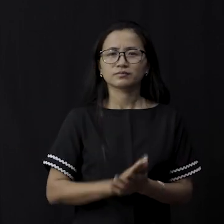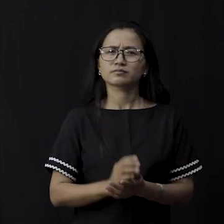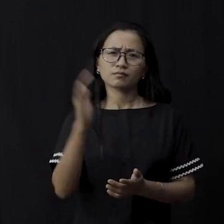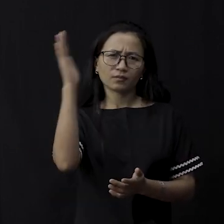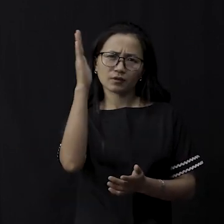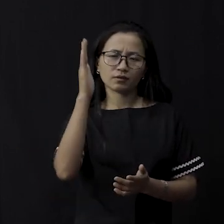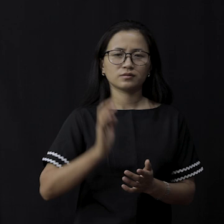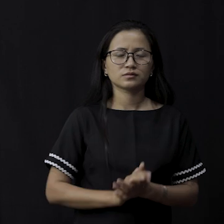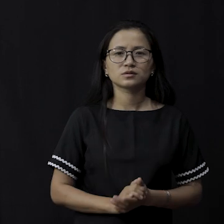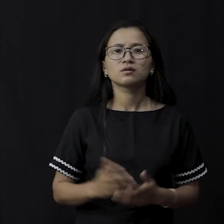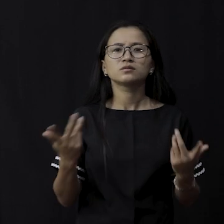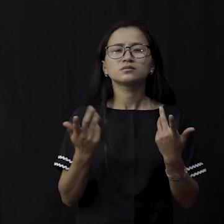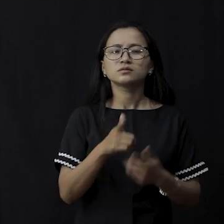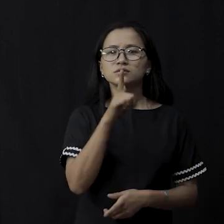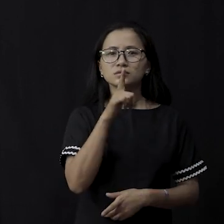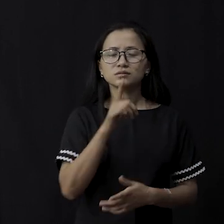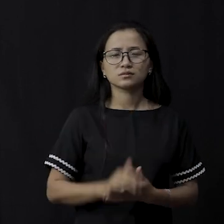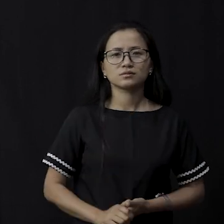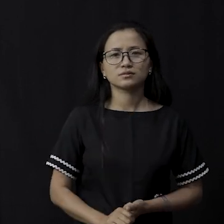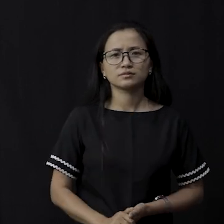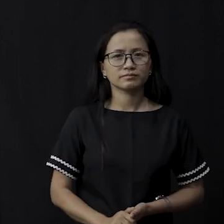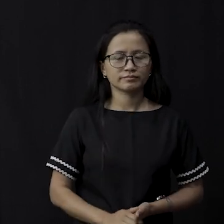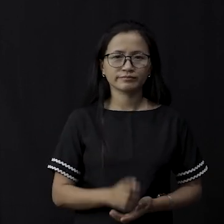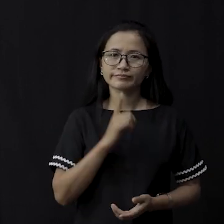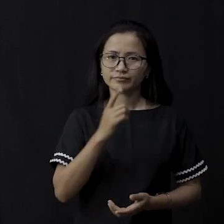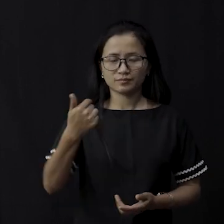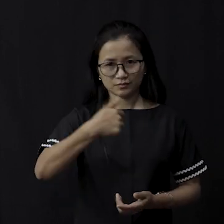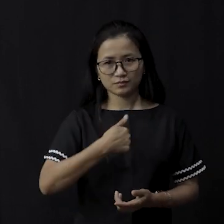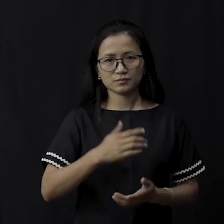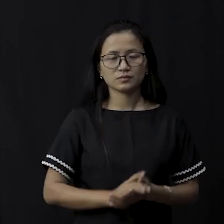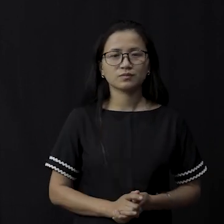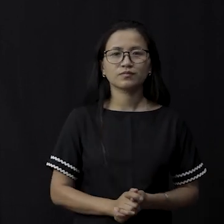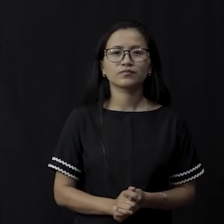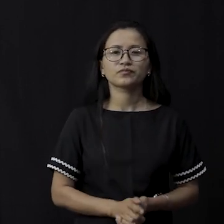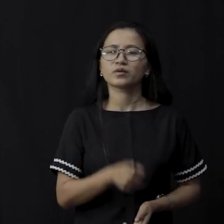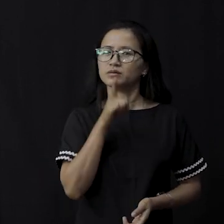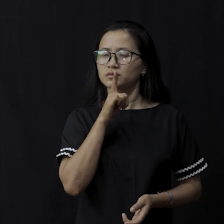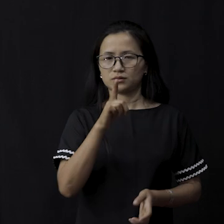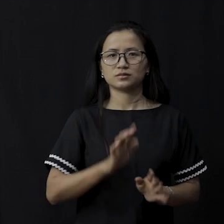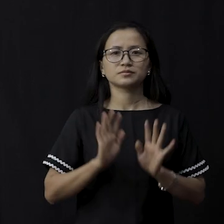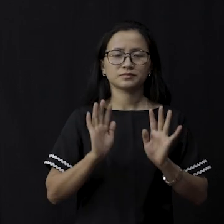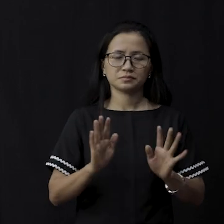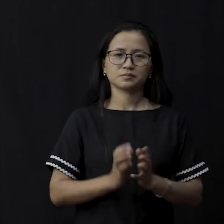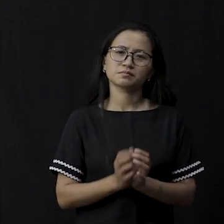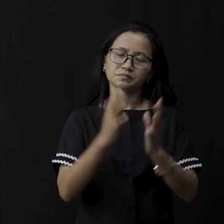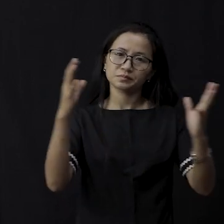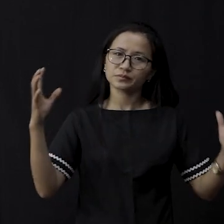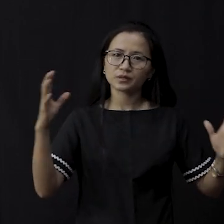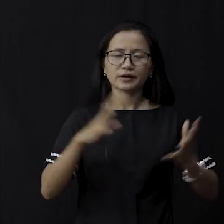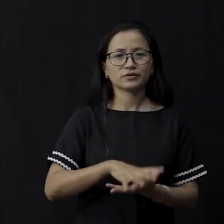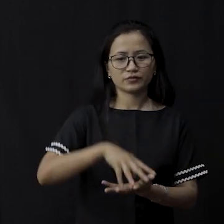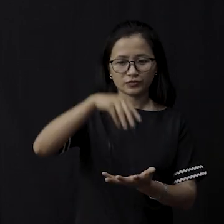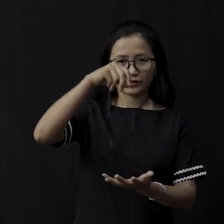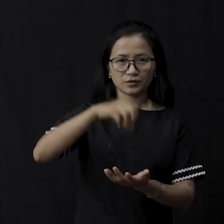afternoon? What did you have for lunch, children? Can you tell me? What did you have for lunch? I'm sure you must have eaten lots